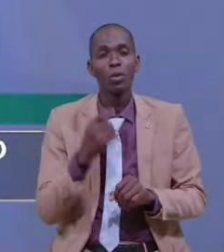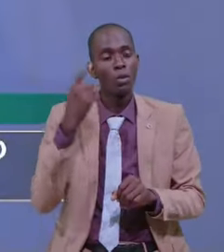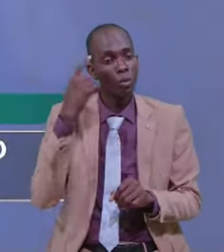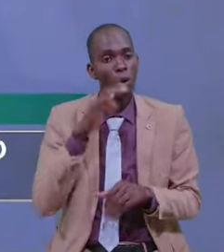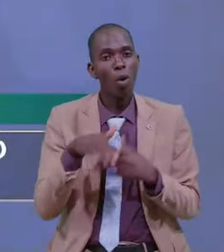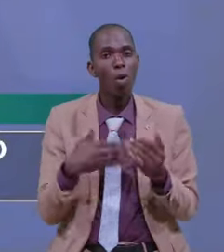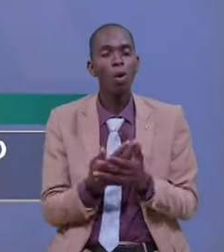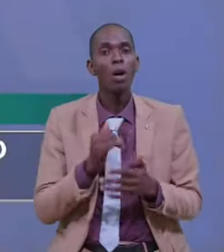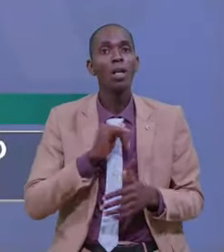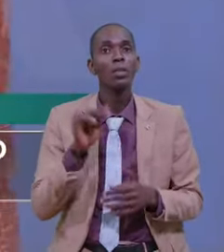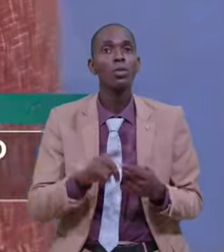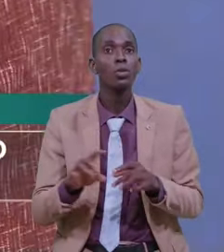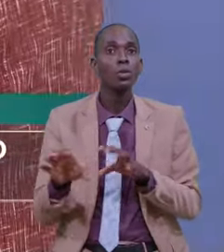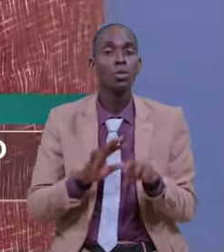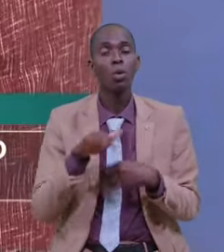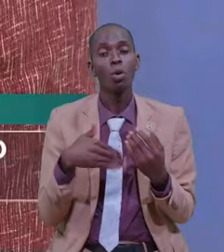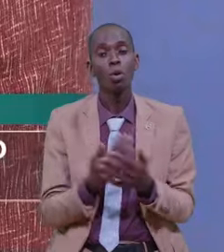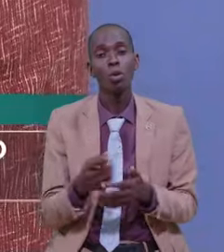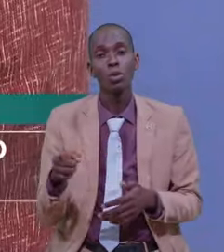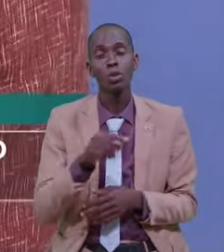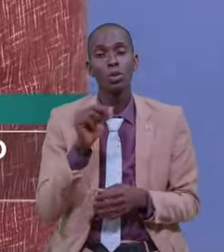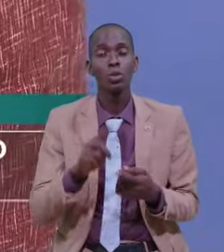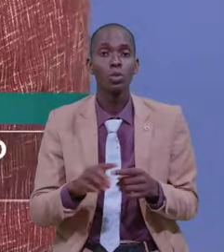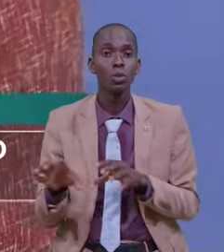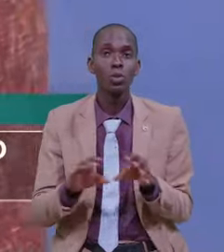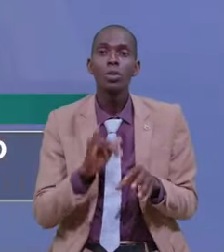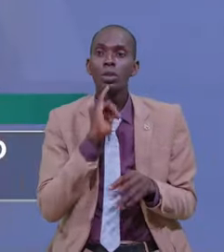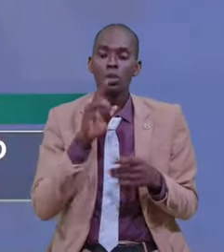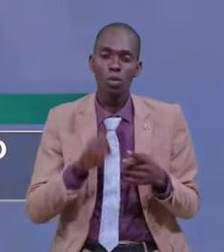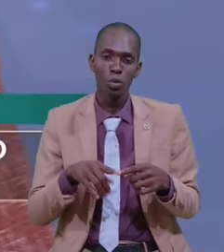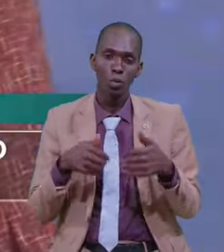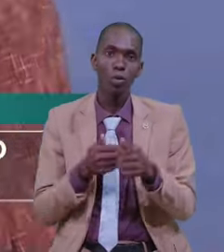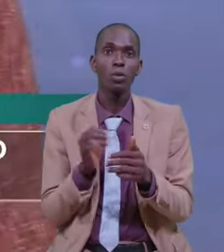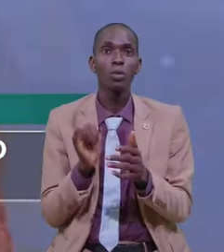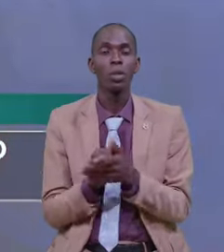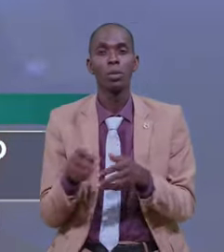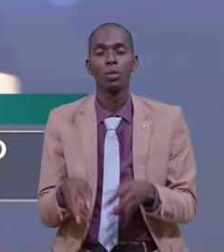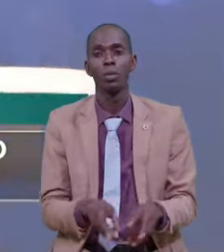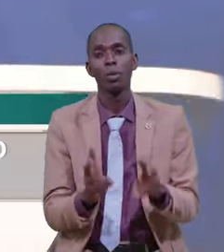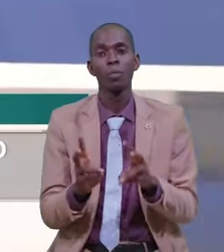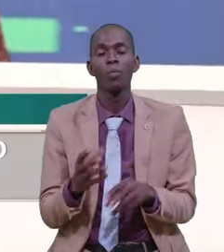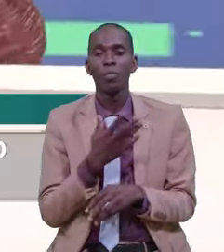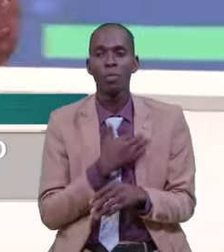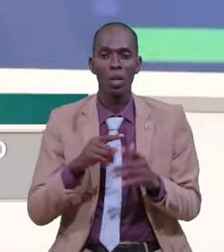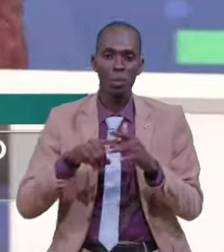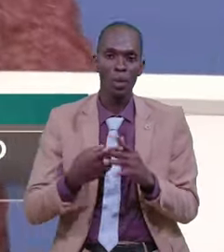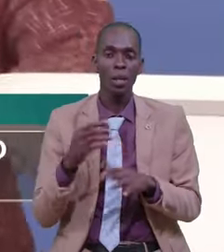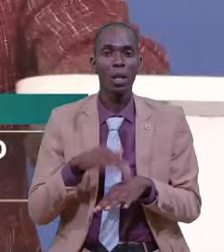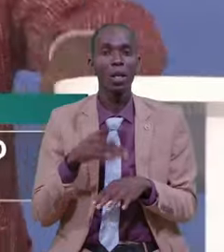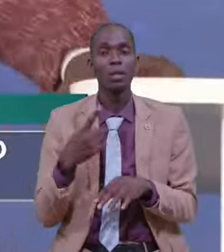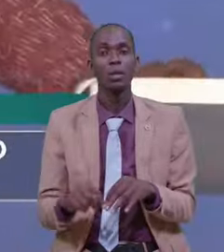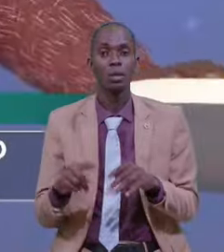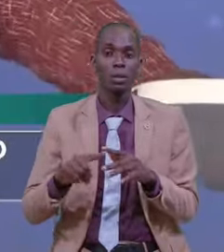do, all you need to do, is get on that road and begin at the beginning. Is